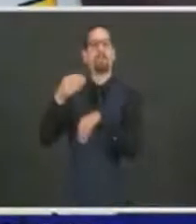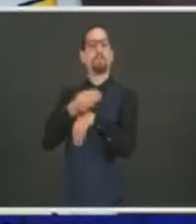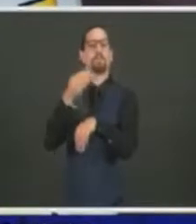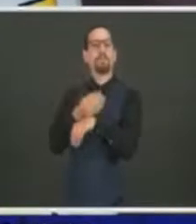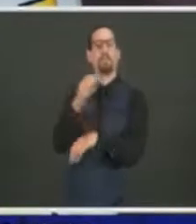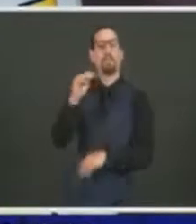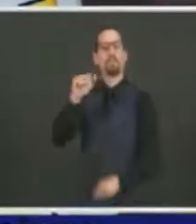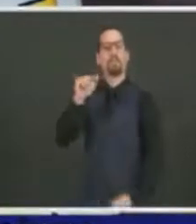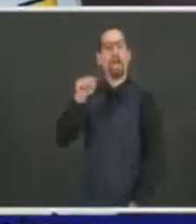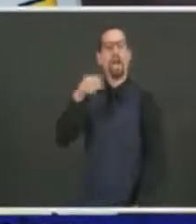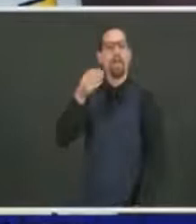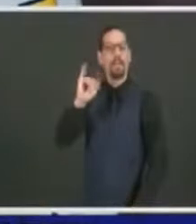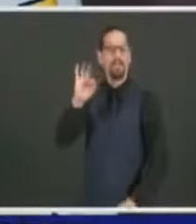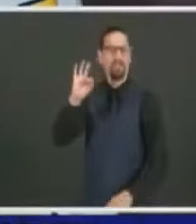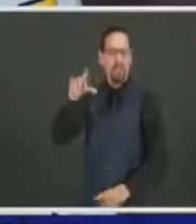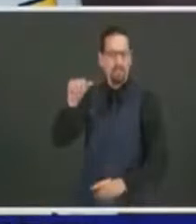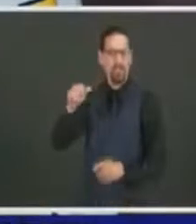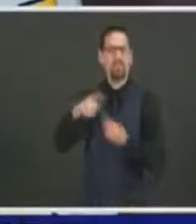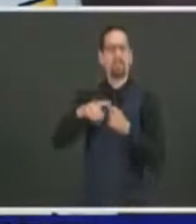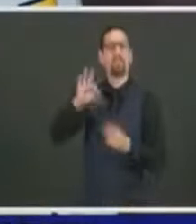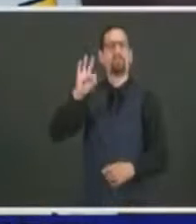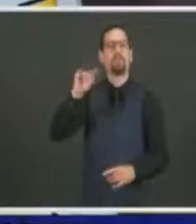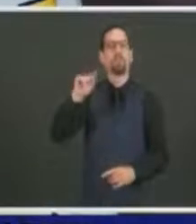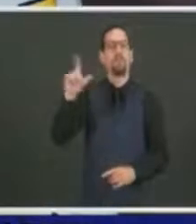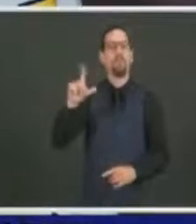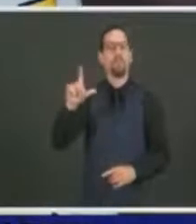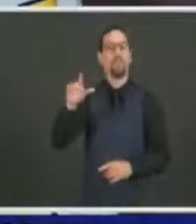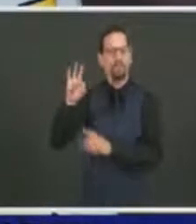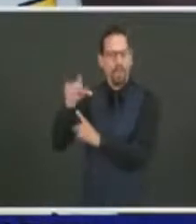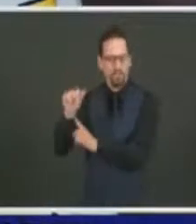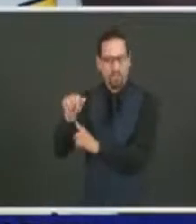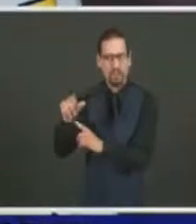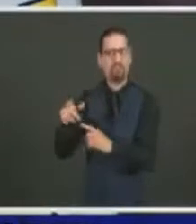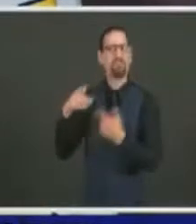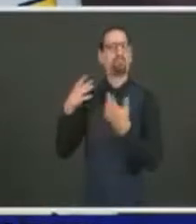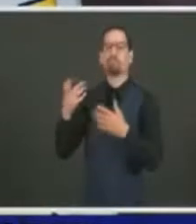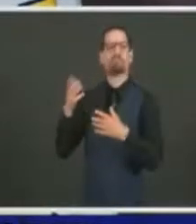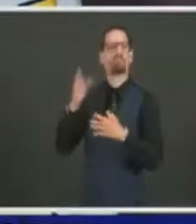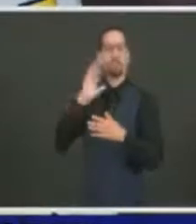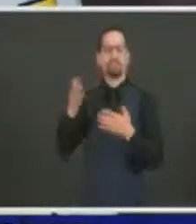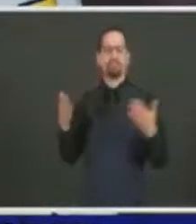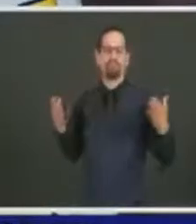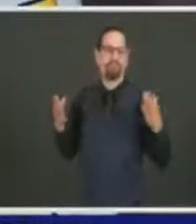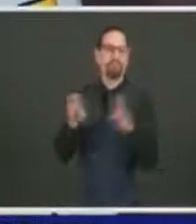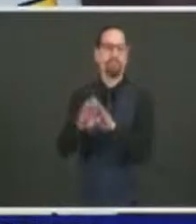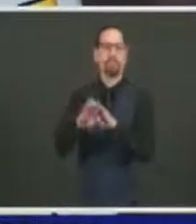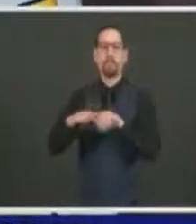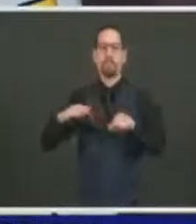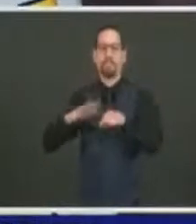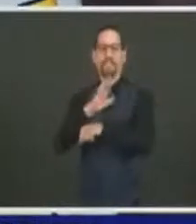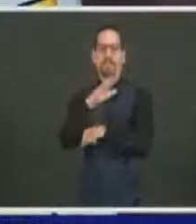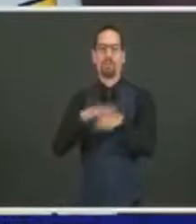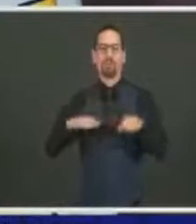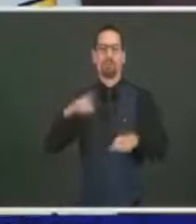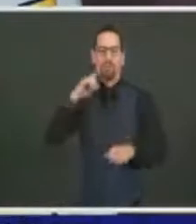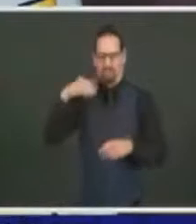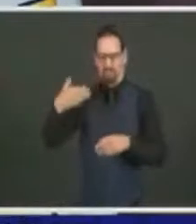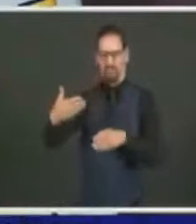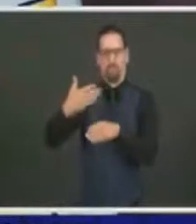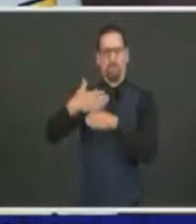are now closing their beaches, and the beaches are going to be closed over the 4th of July weekend because of surging cases.